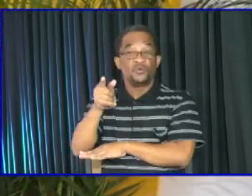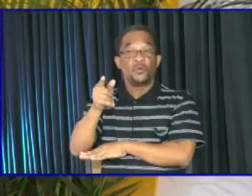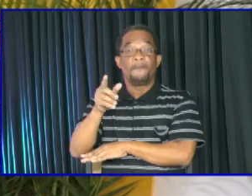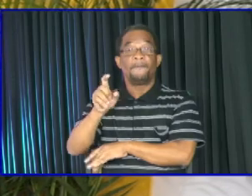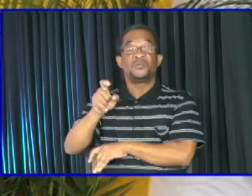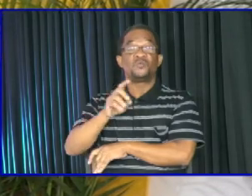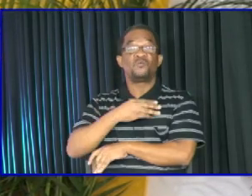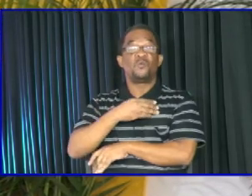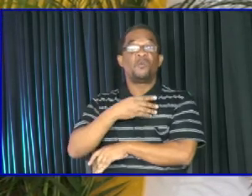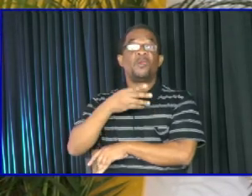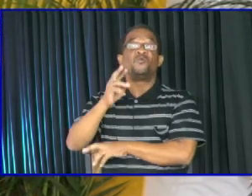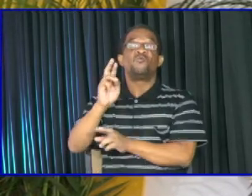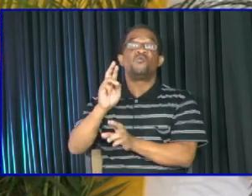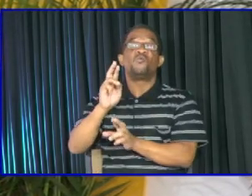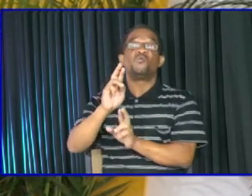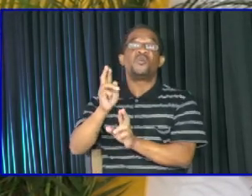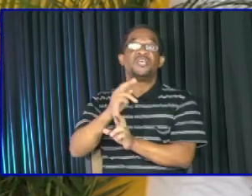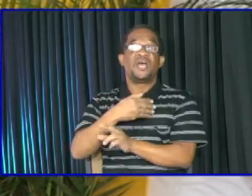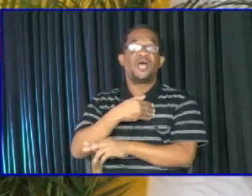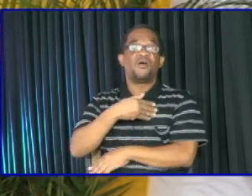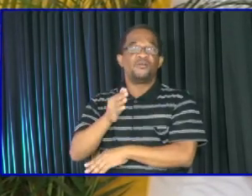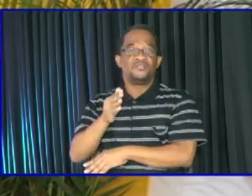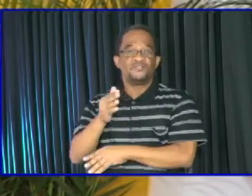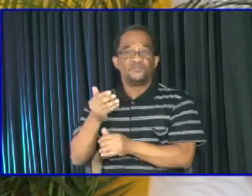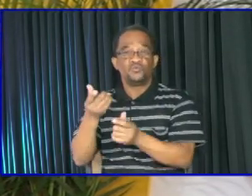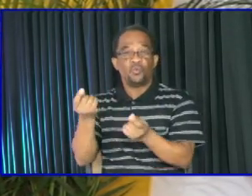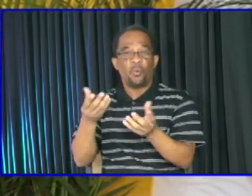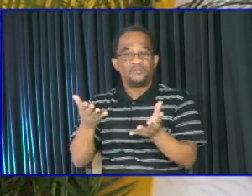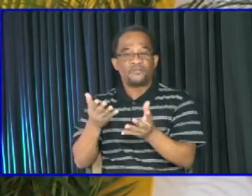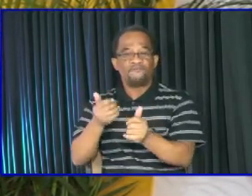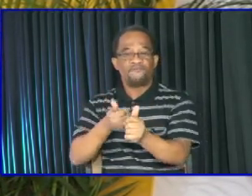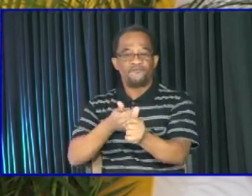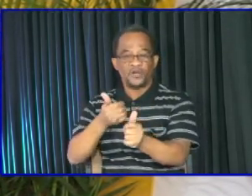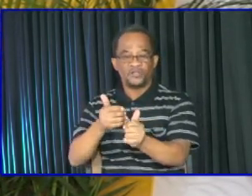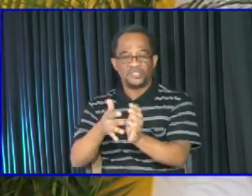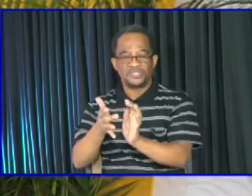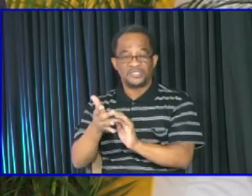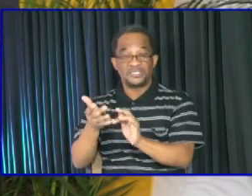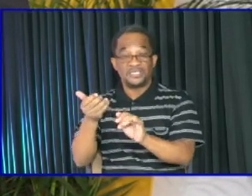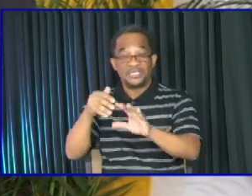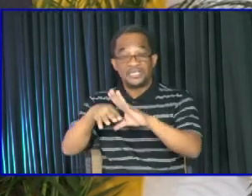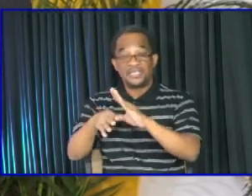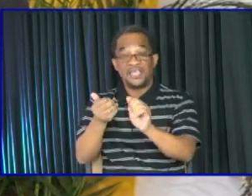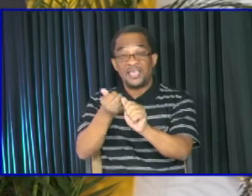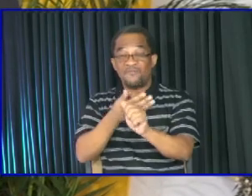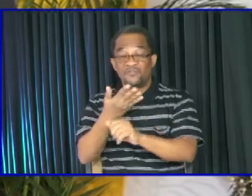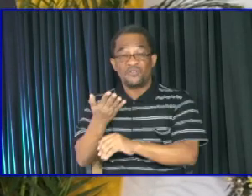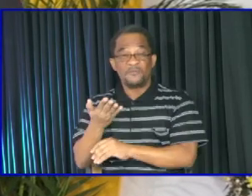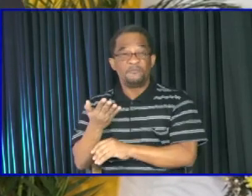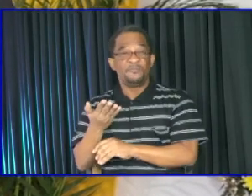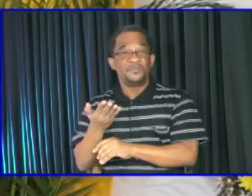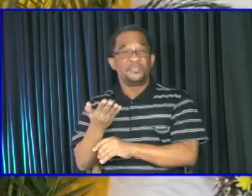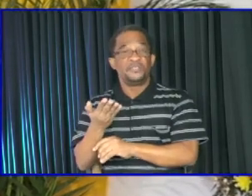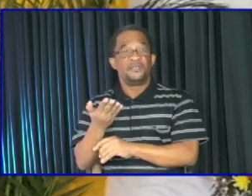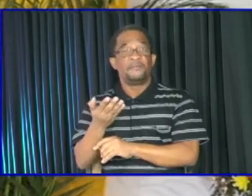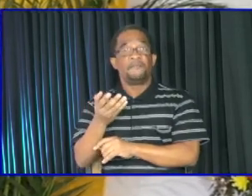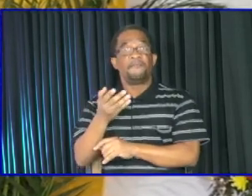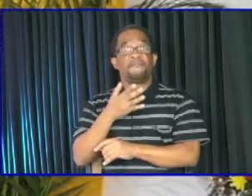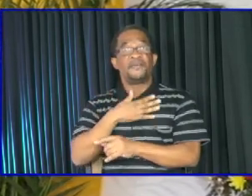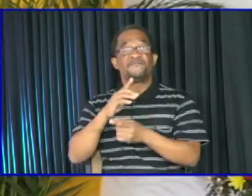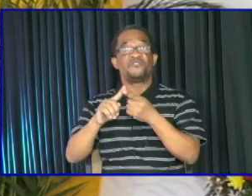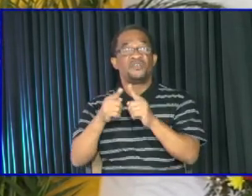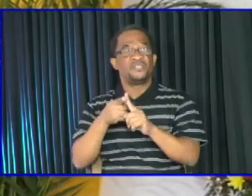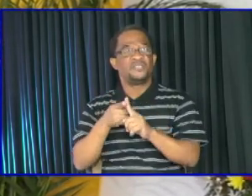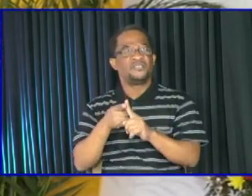ready to follow Jesus in everything that you do. My beloved friends, it must be noted that